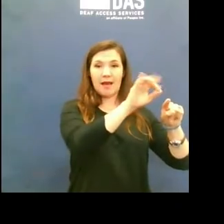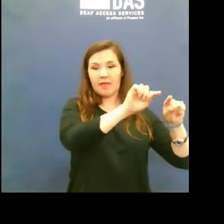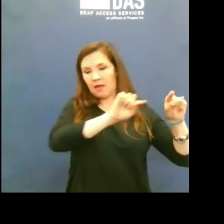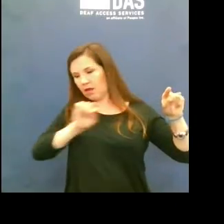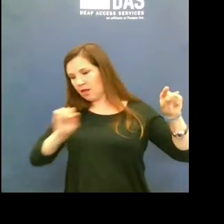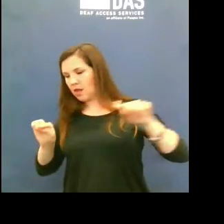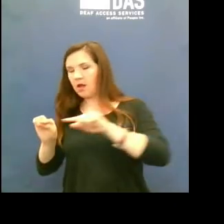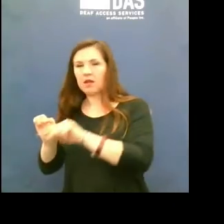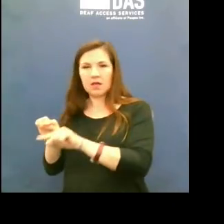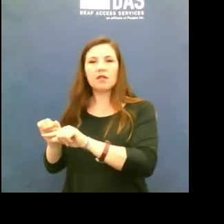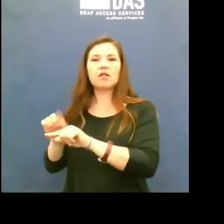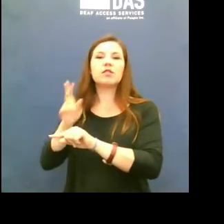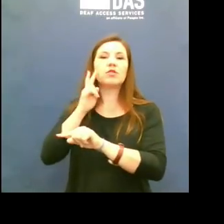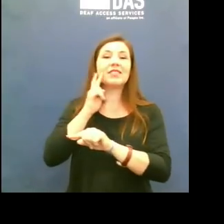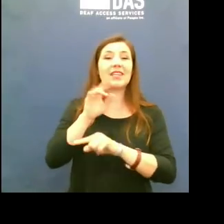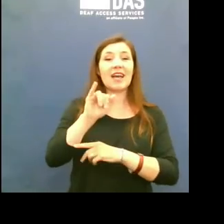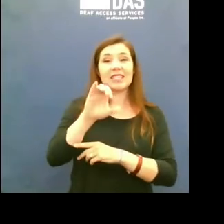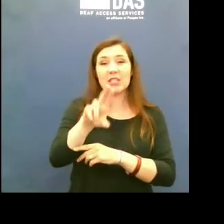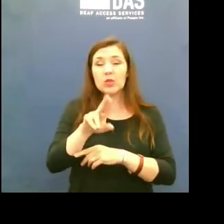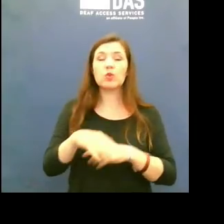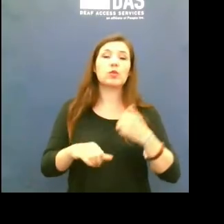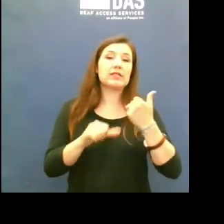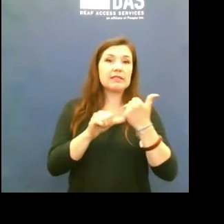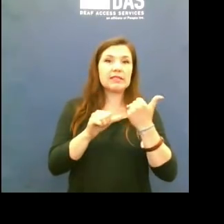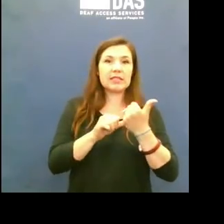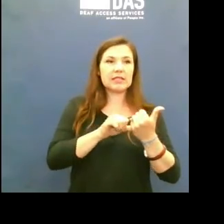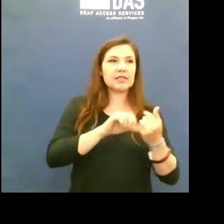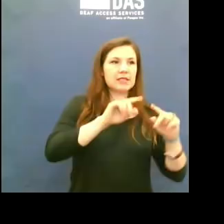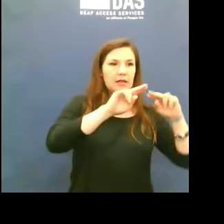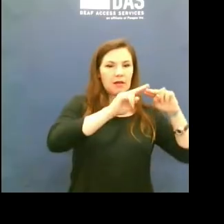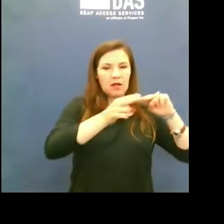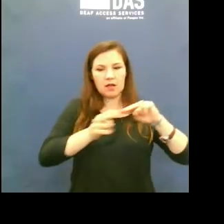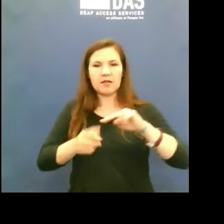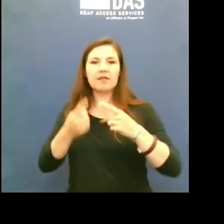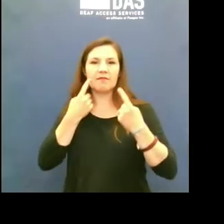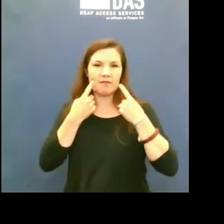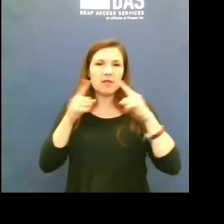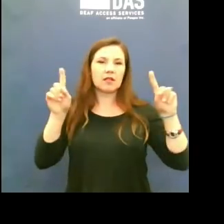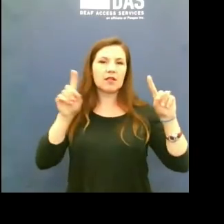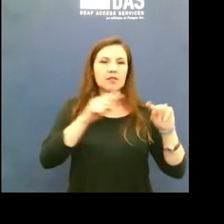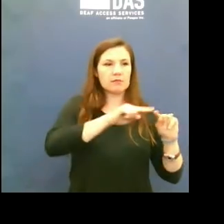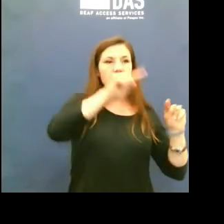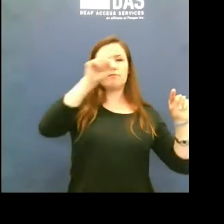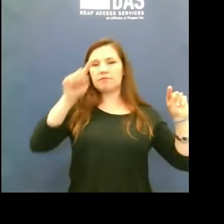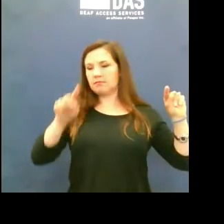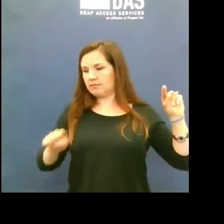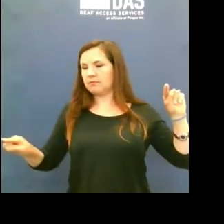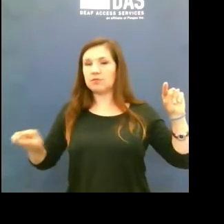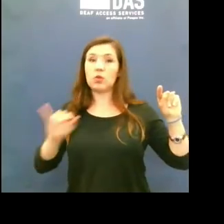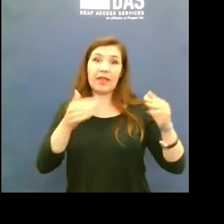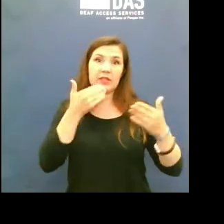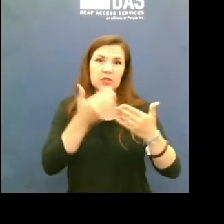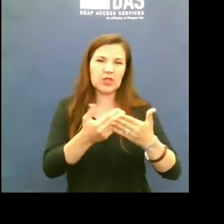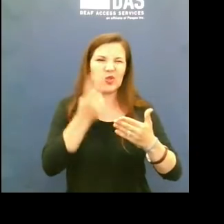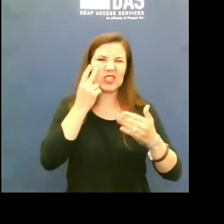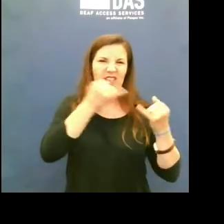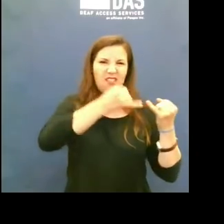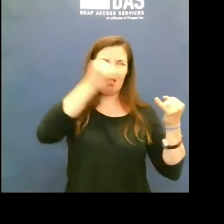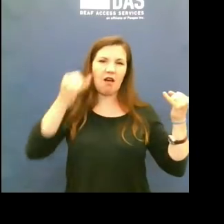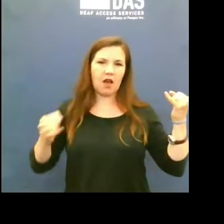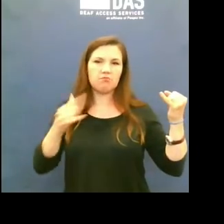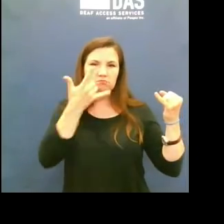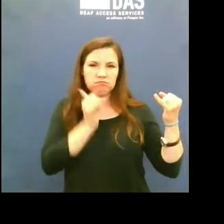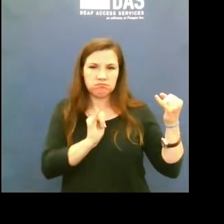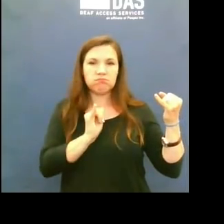and ICU assist since we actually started getting this data from New York State. So that's a very good sign, and you can see the trend line